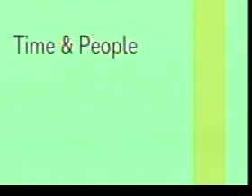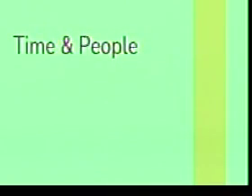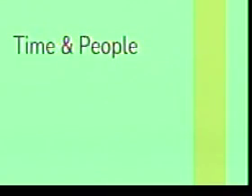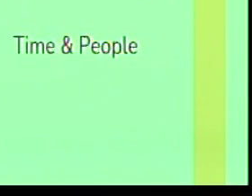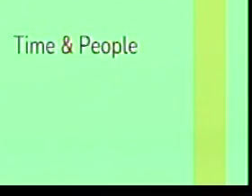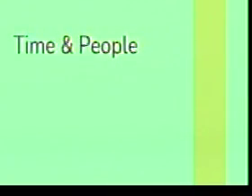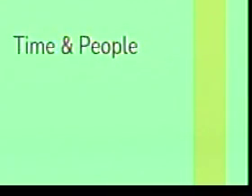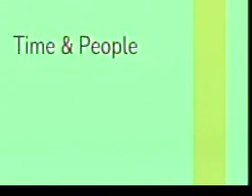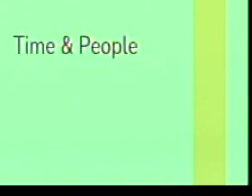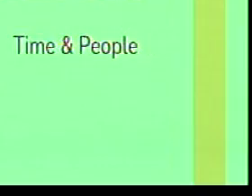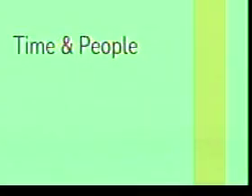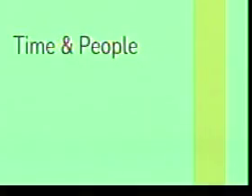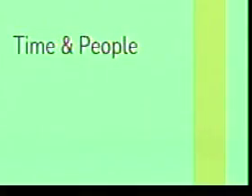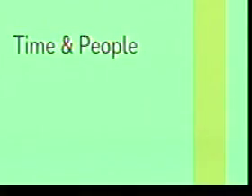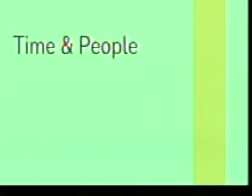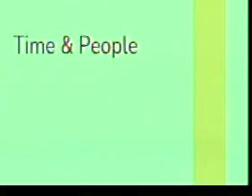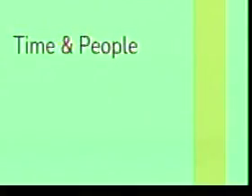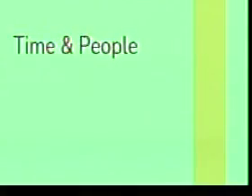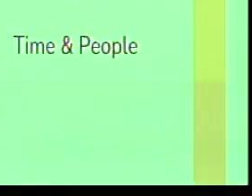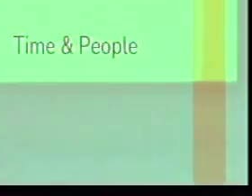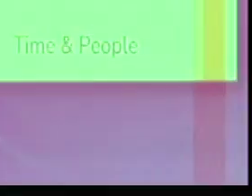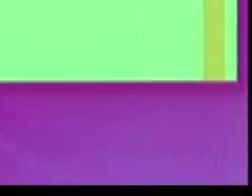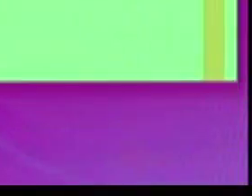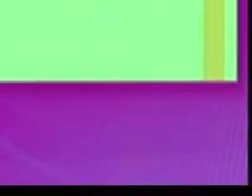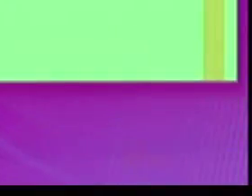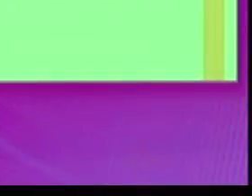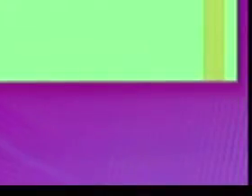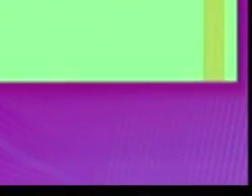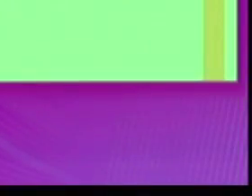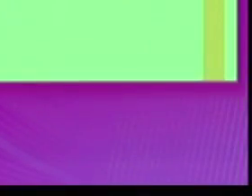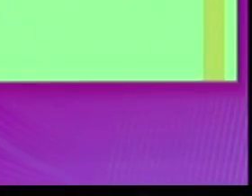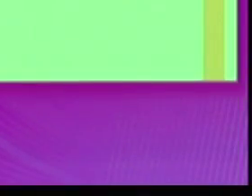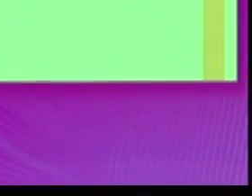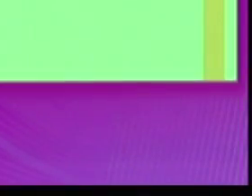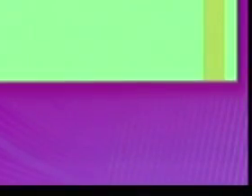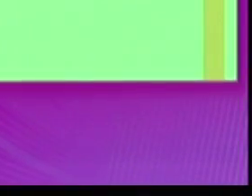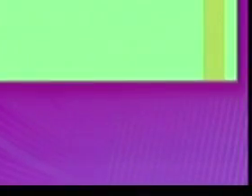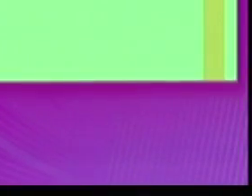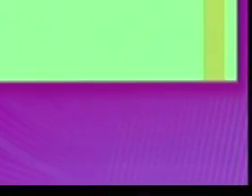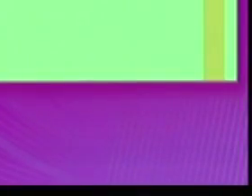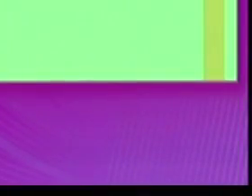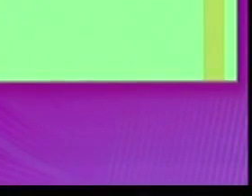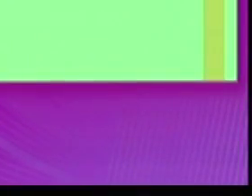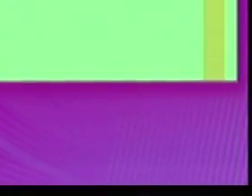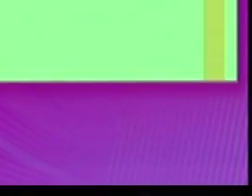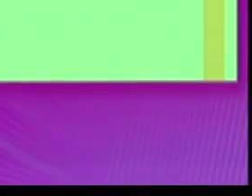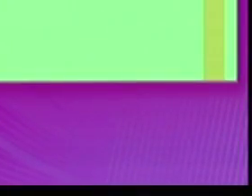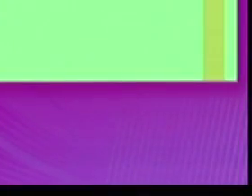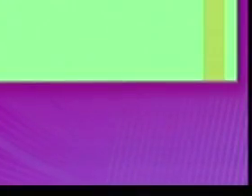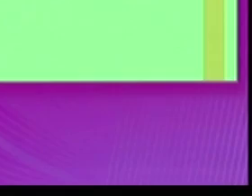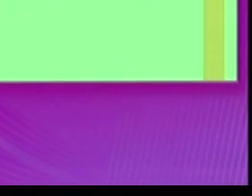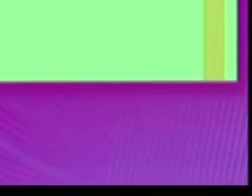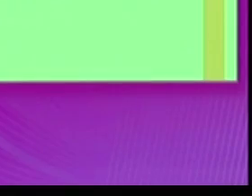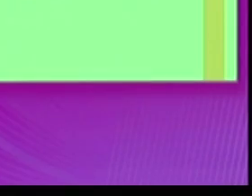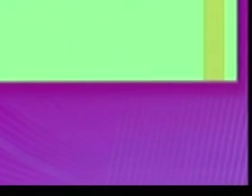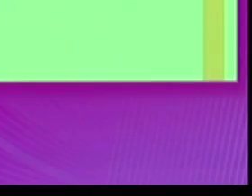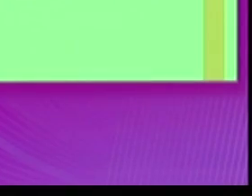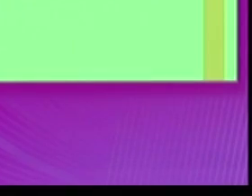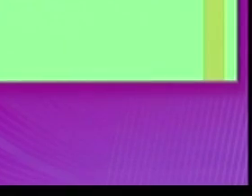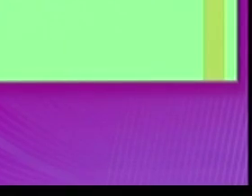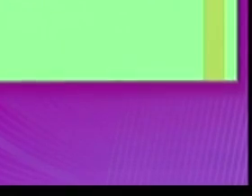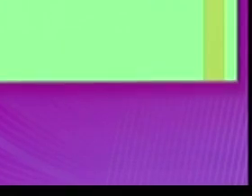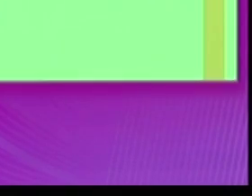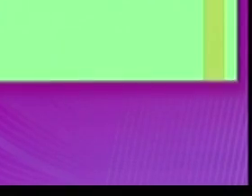first phrase has no respect. That's not the way it should be. Yeah, we can disagree. We should learn to disagree